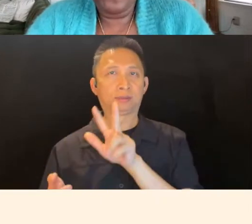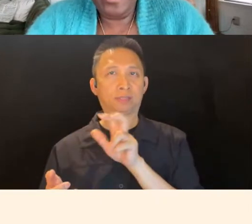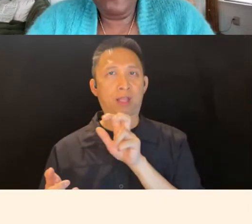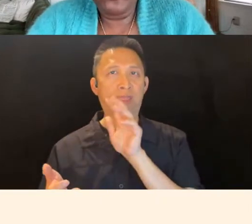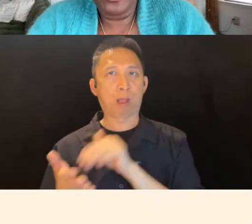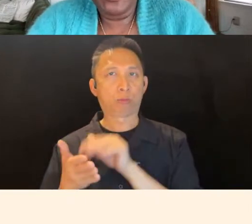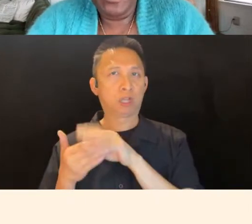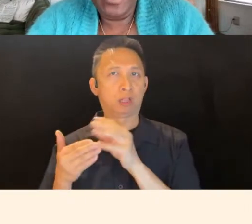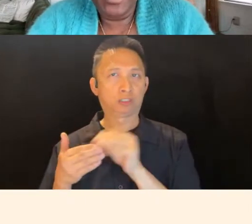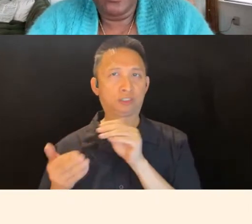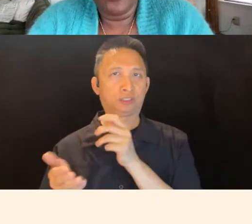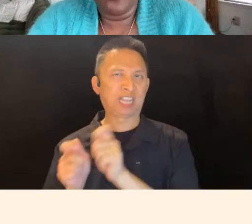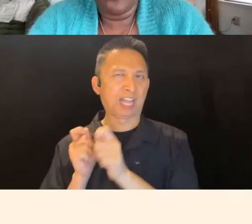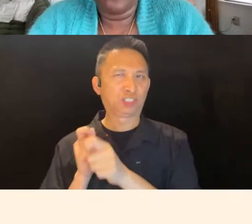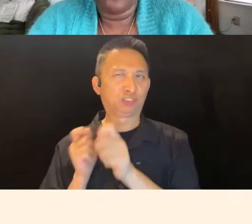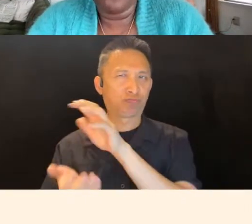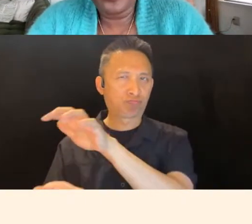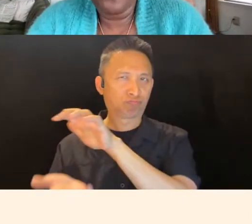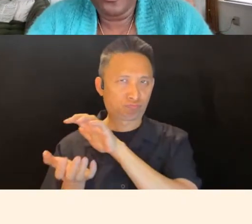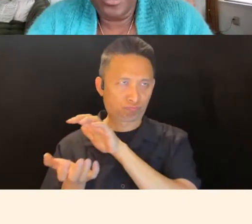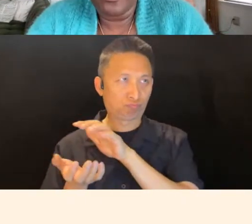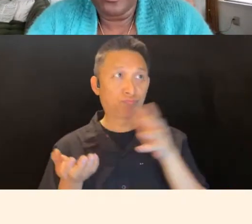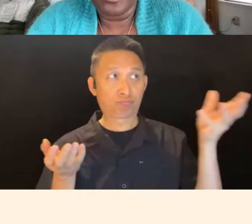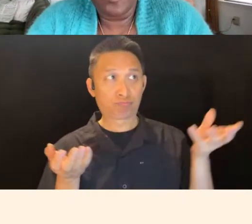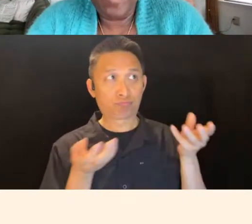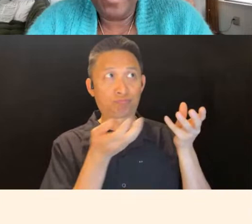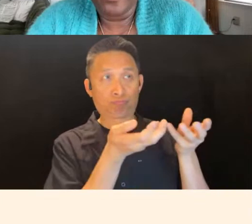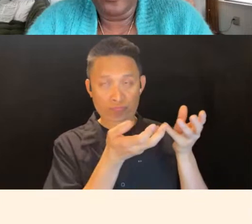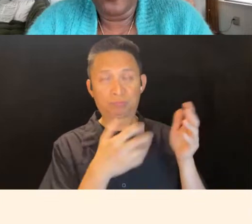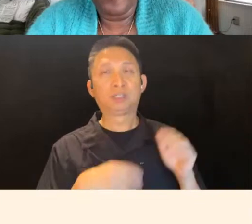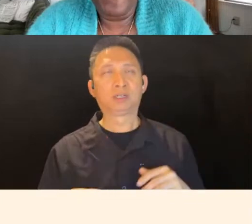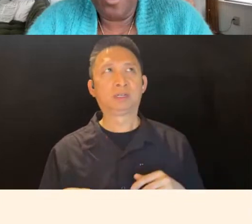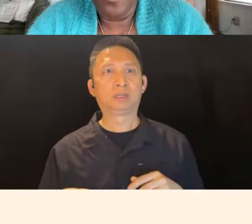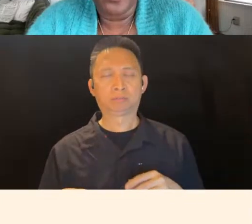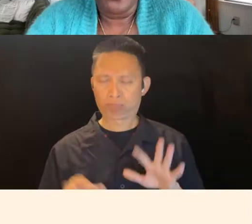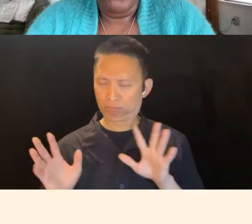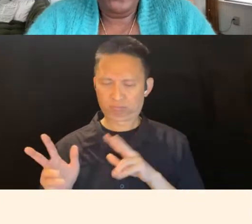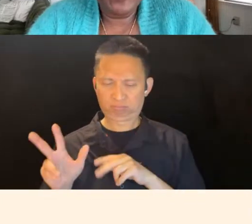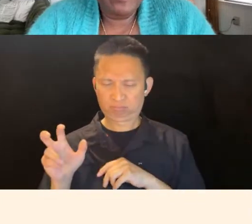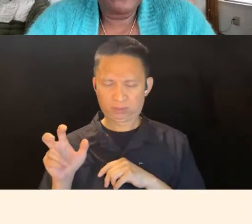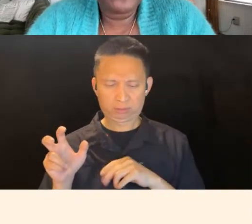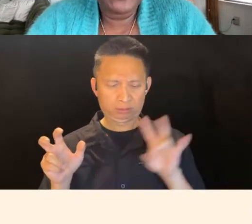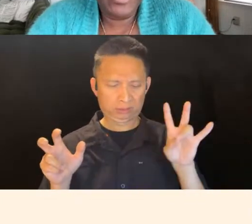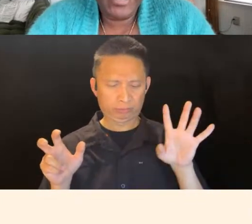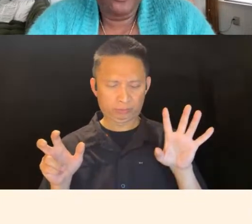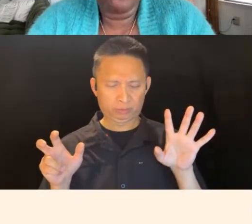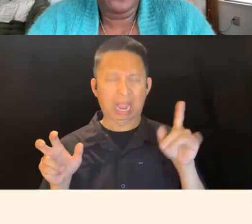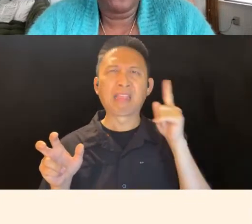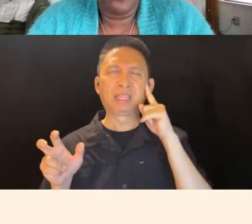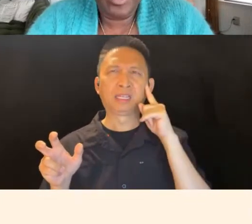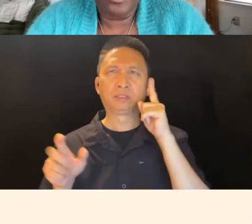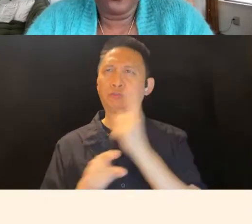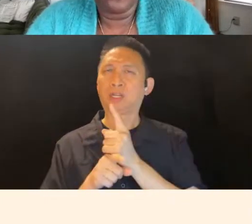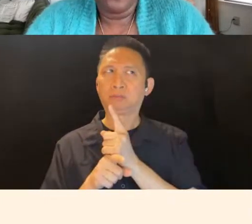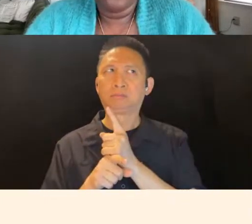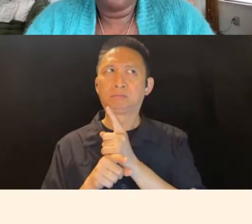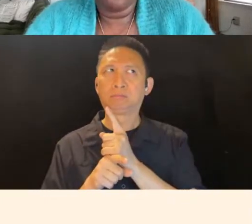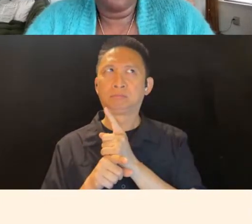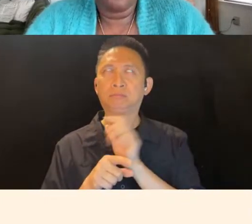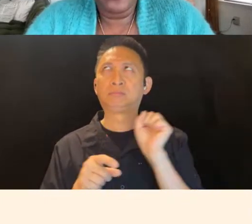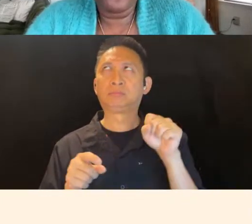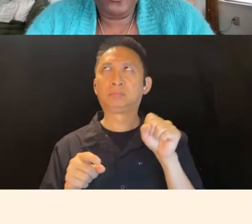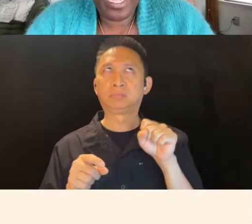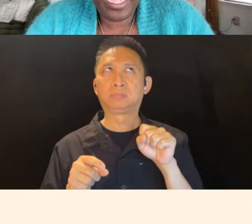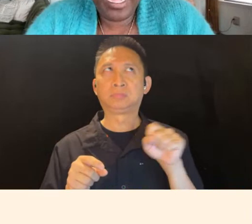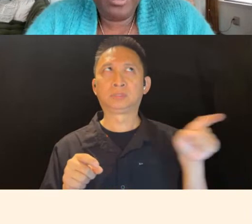and we were able to attain $300,000. I think my math is about right. We were able to attain $300,000